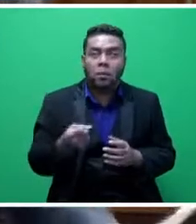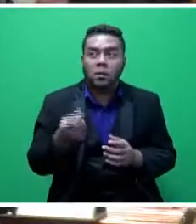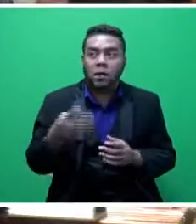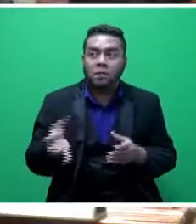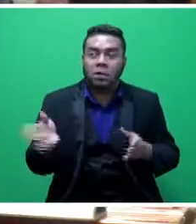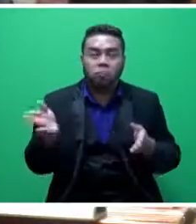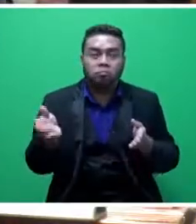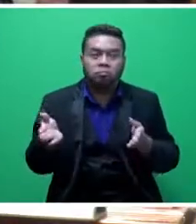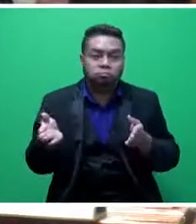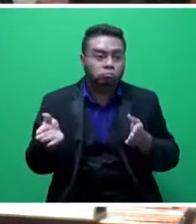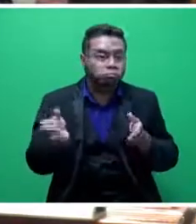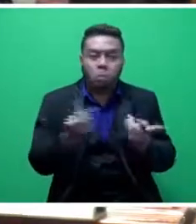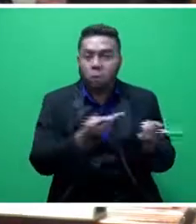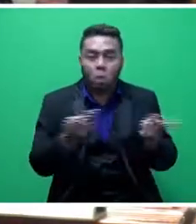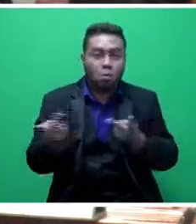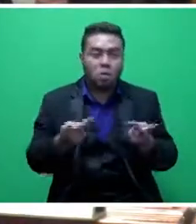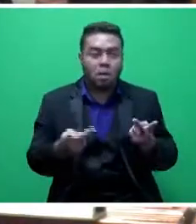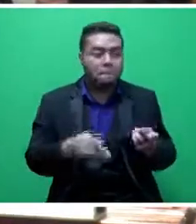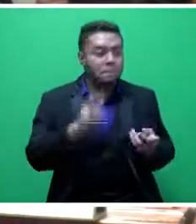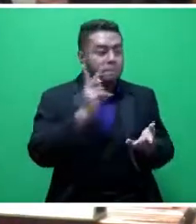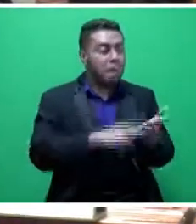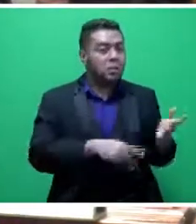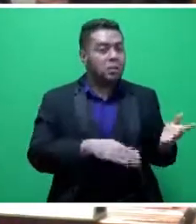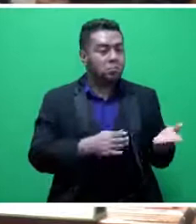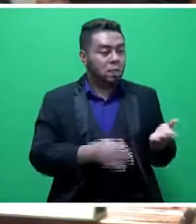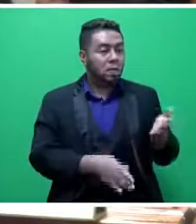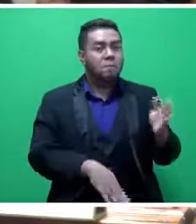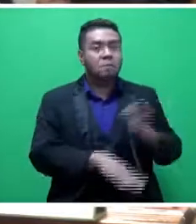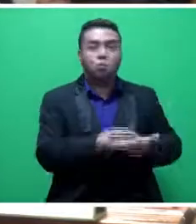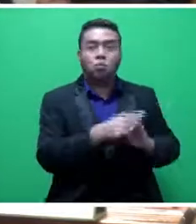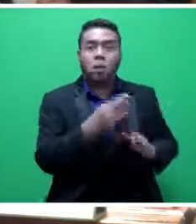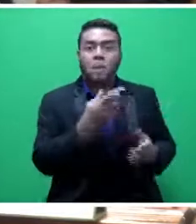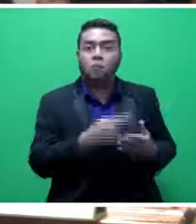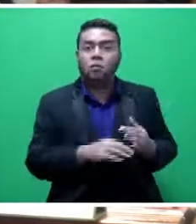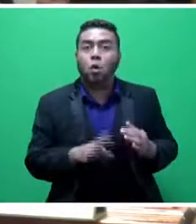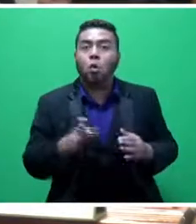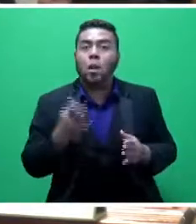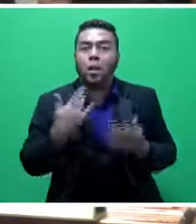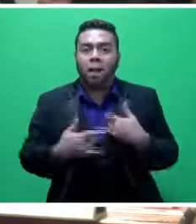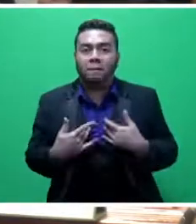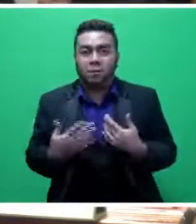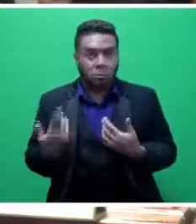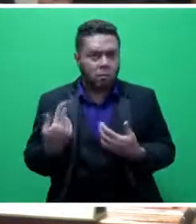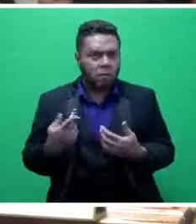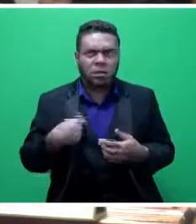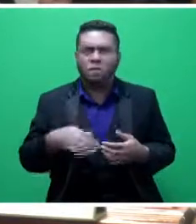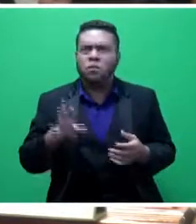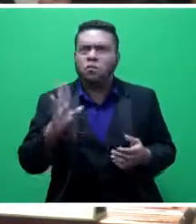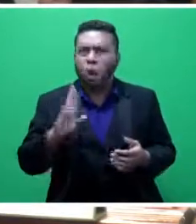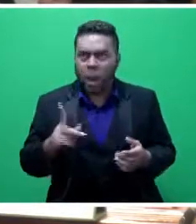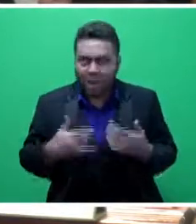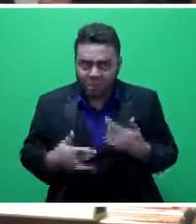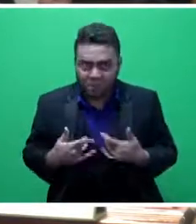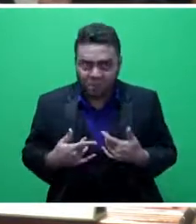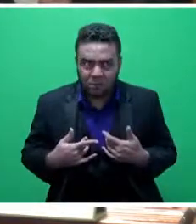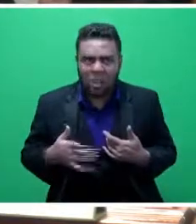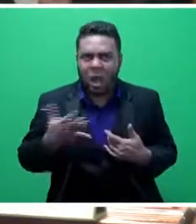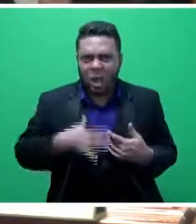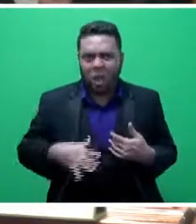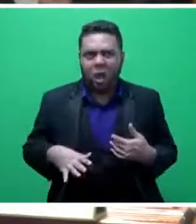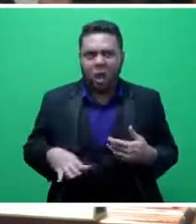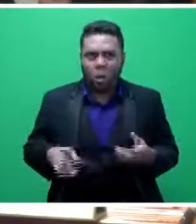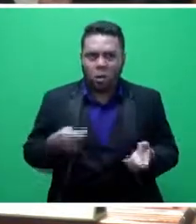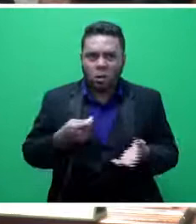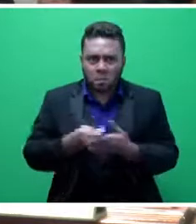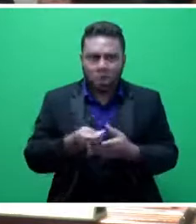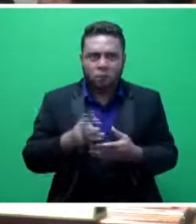combination of both. In other words, part lump sum payment and part pension, for life or term. So if you say for life, you say I want to be